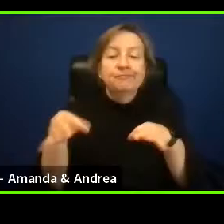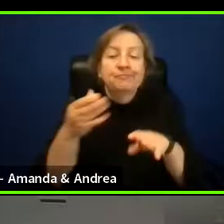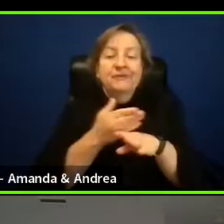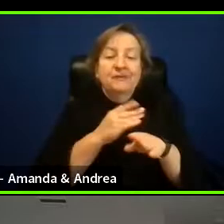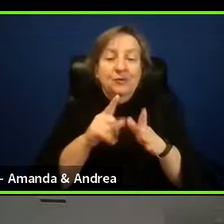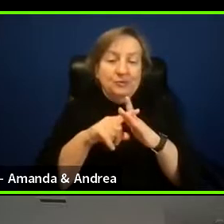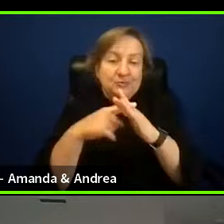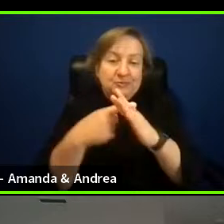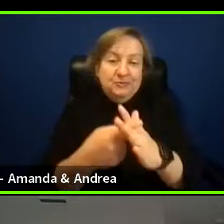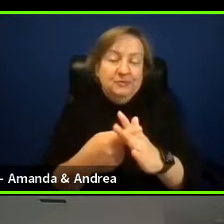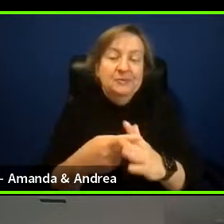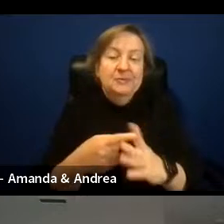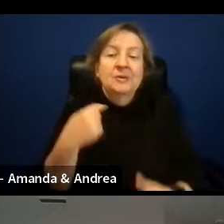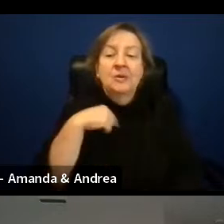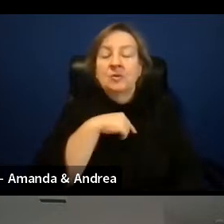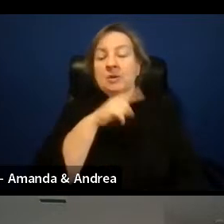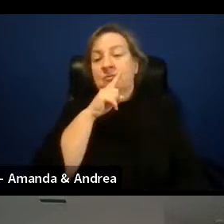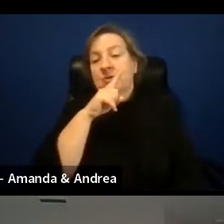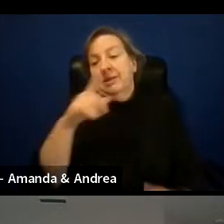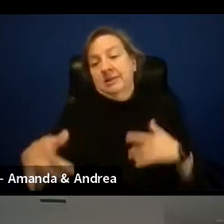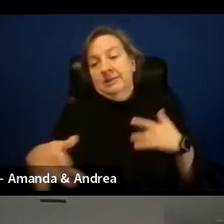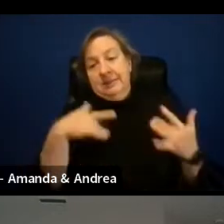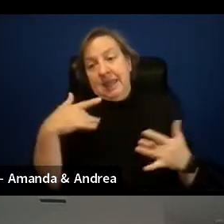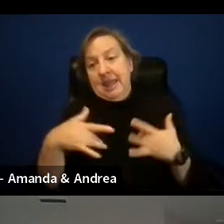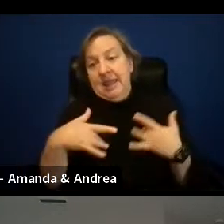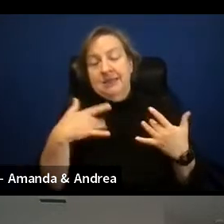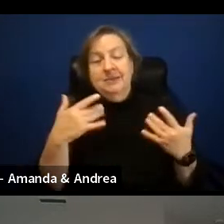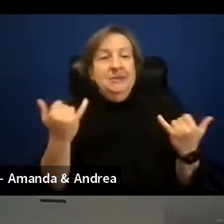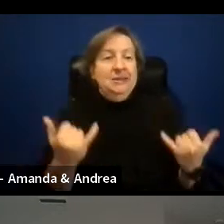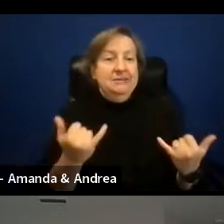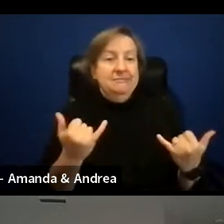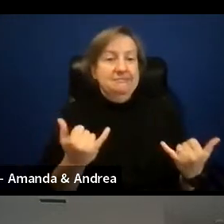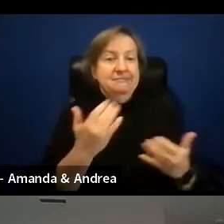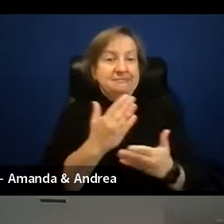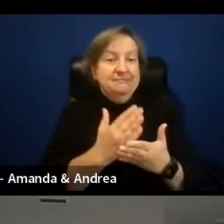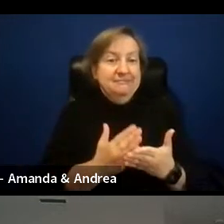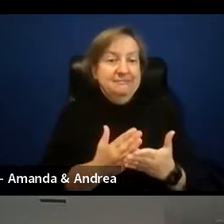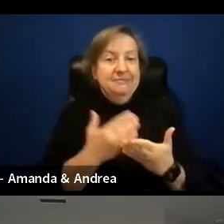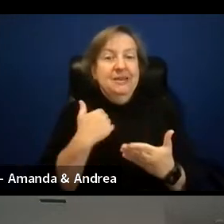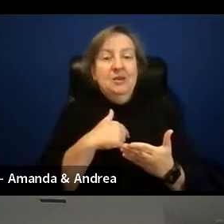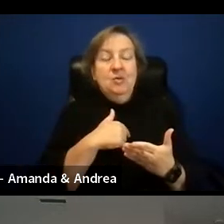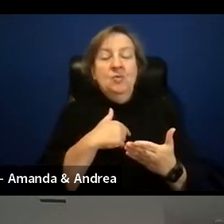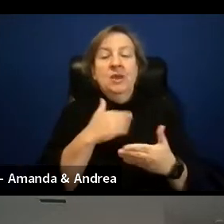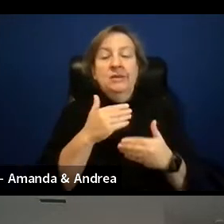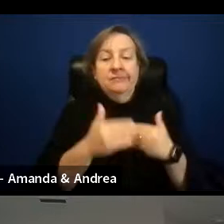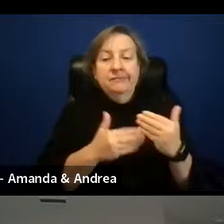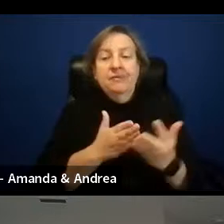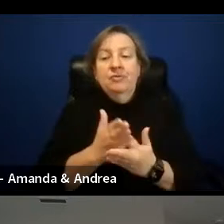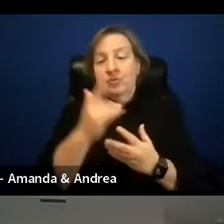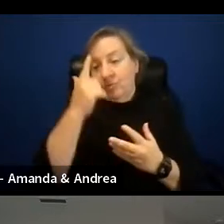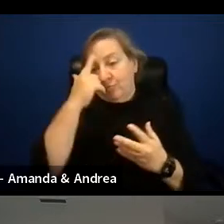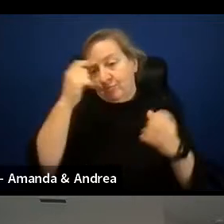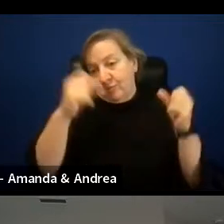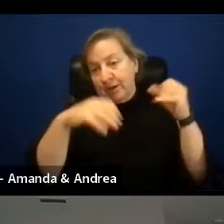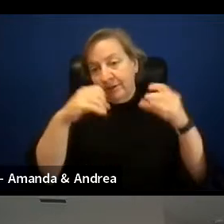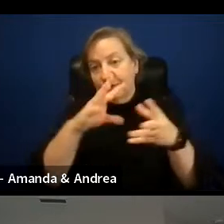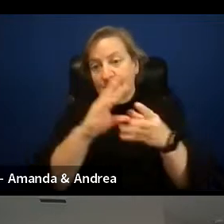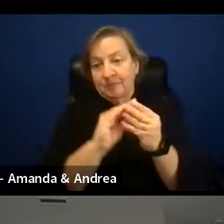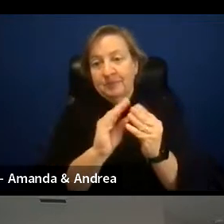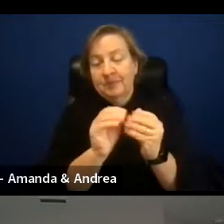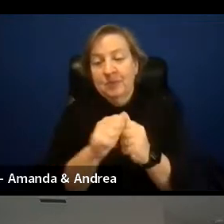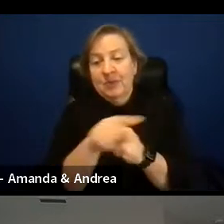in, but we're really excited to be at this phase now. We walked through our brainstorm sessions with all of you through the